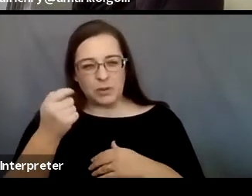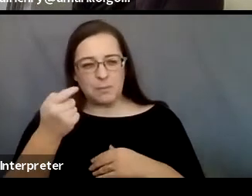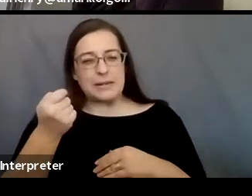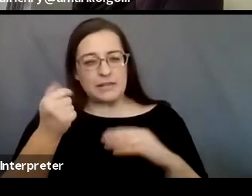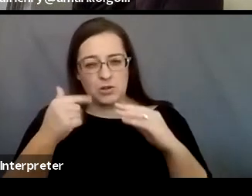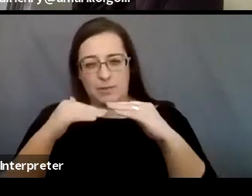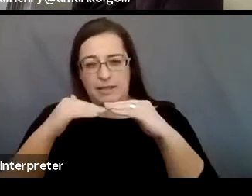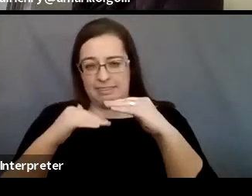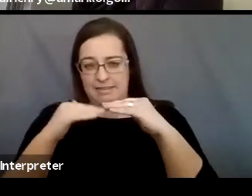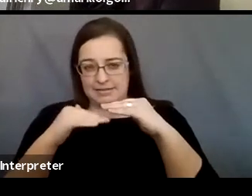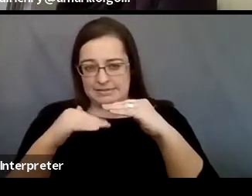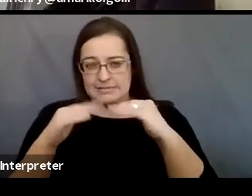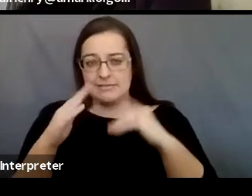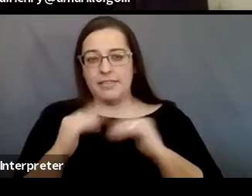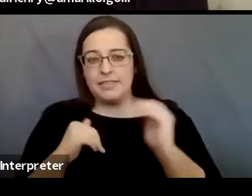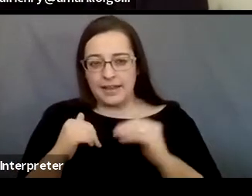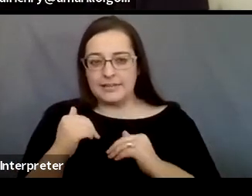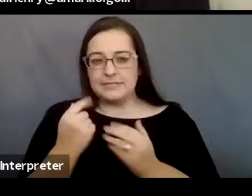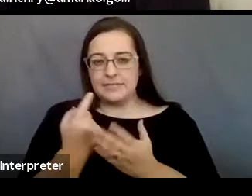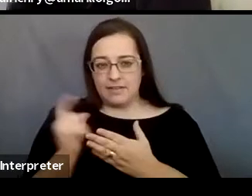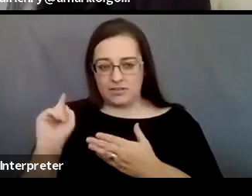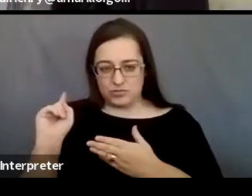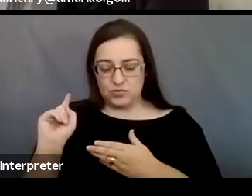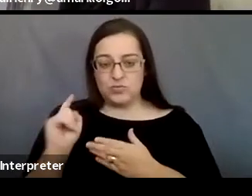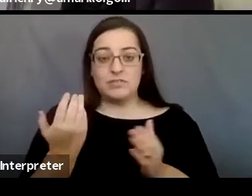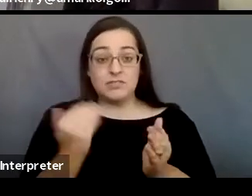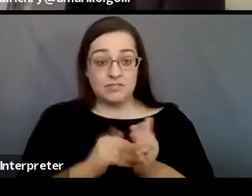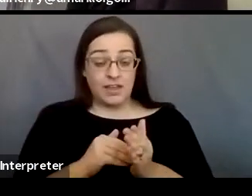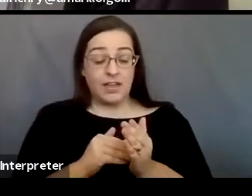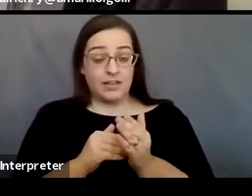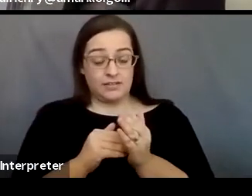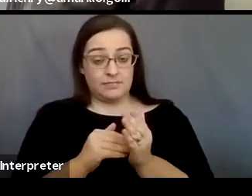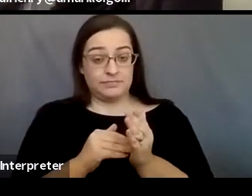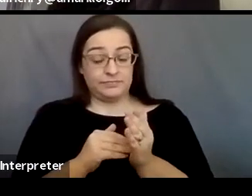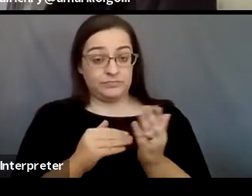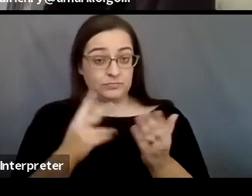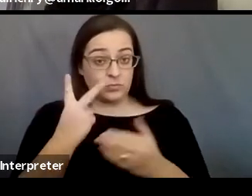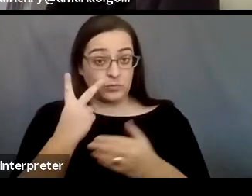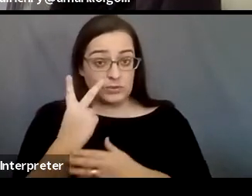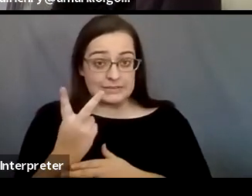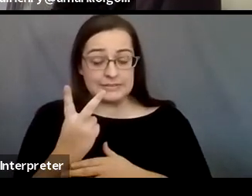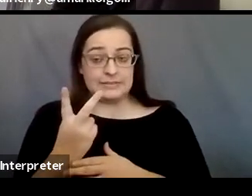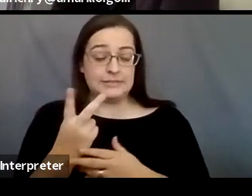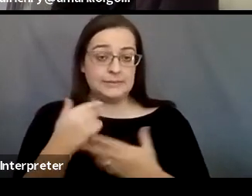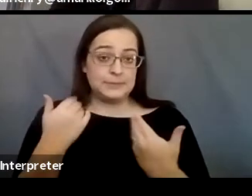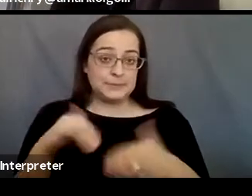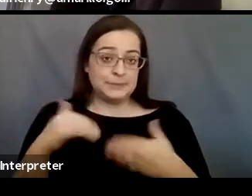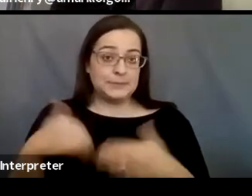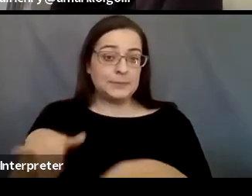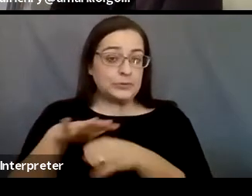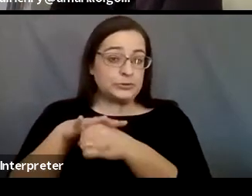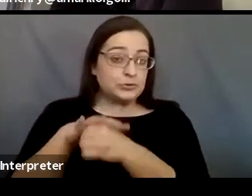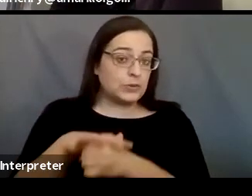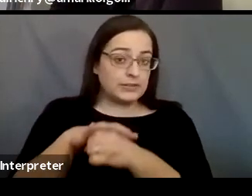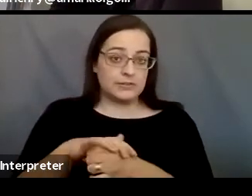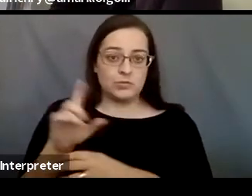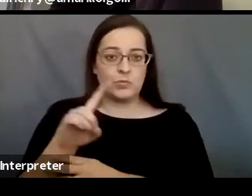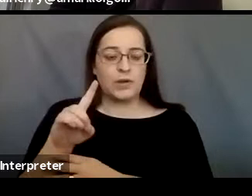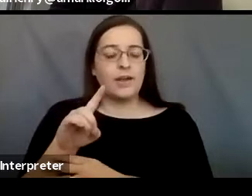were previously. Again, we're having a significant taxing on our intensive care